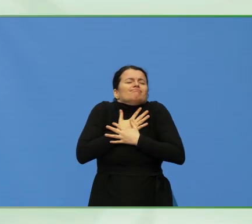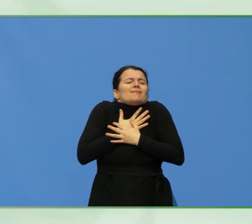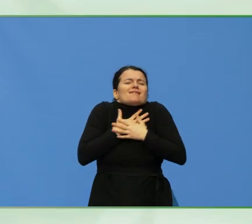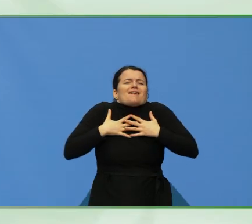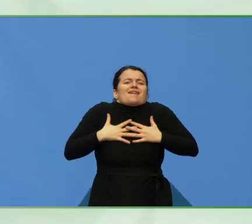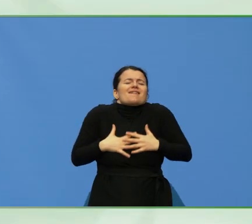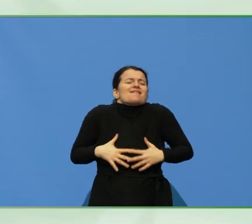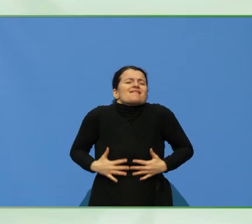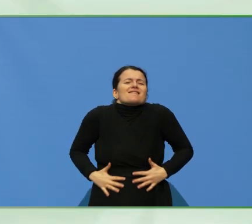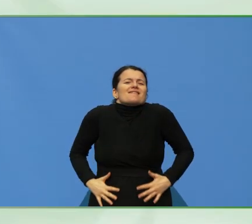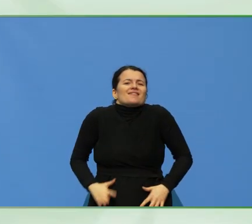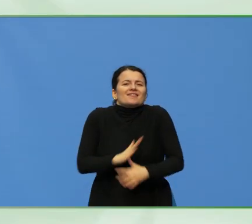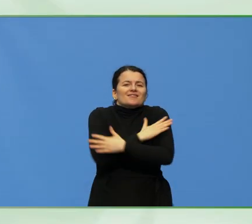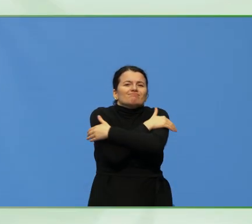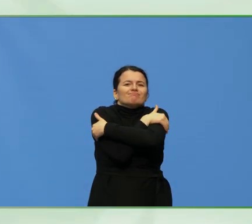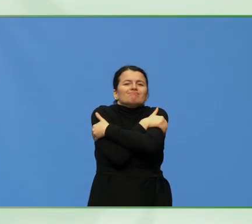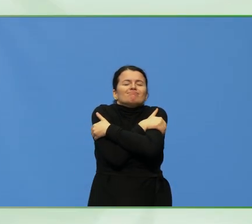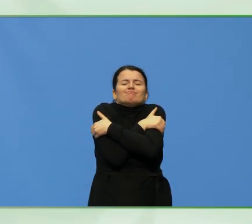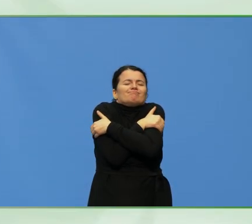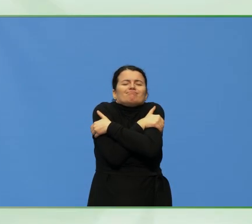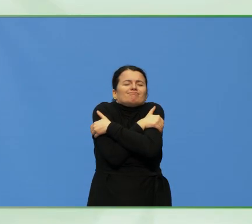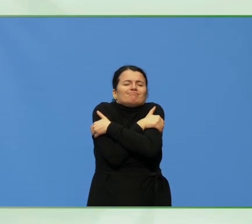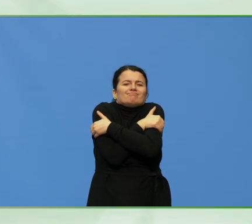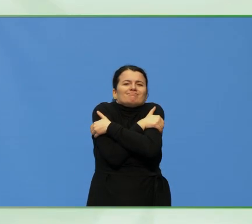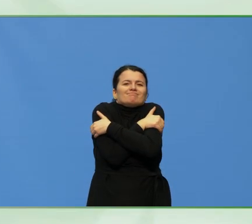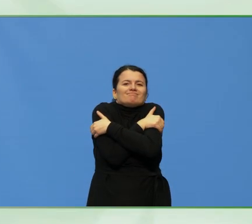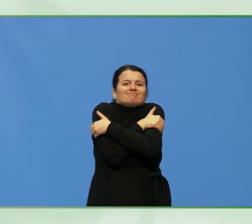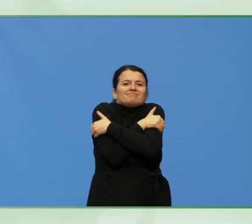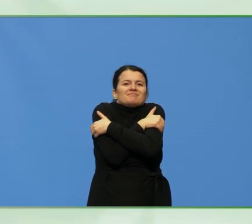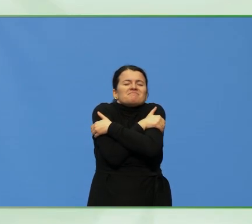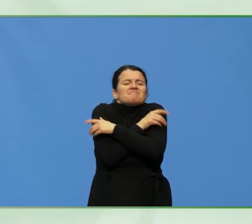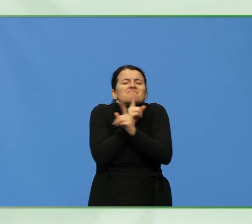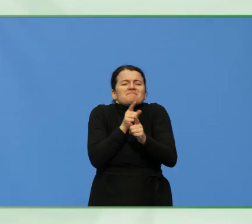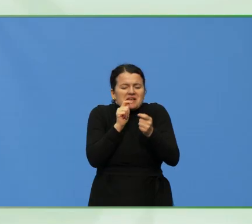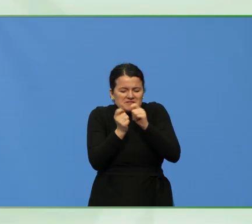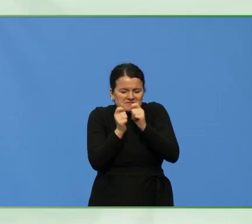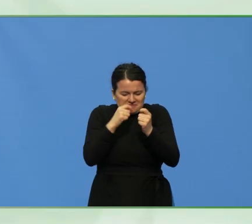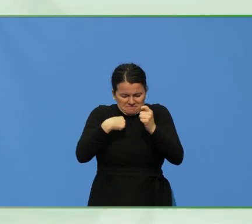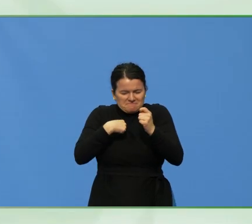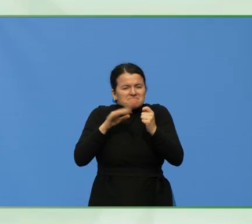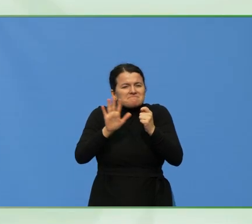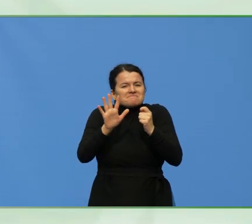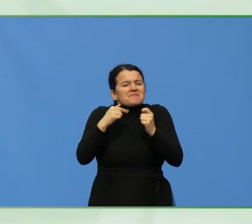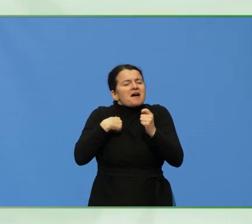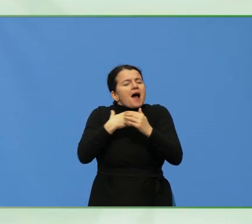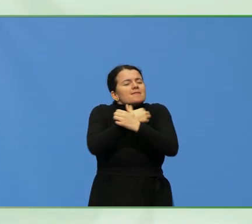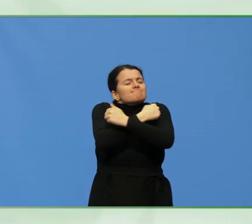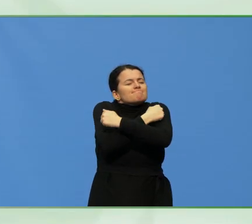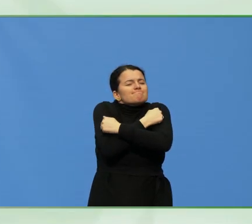as it is right now, without needing to change any aspect of it, is so valuable.